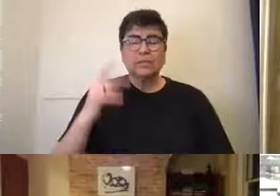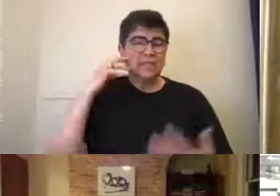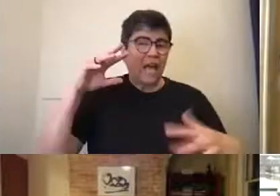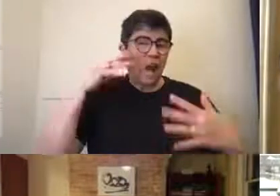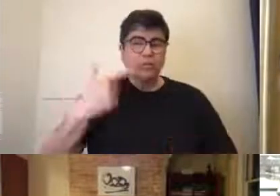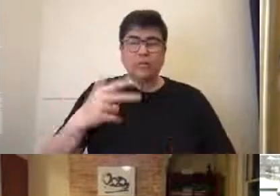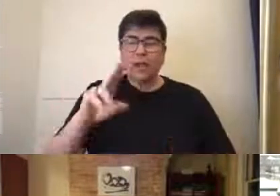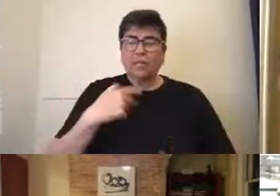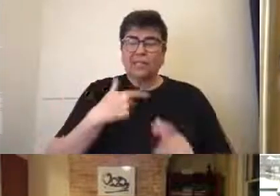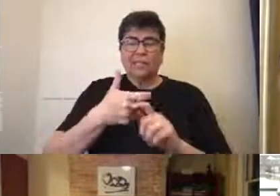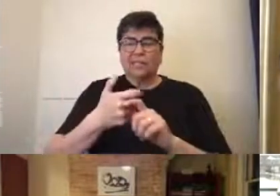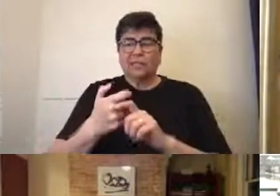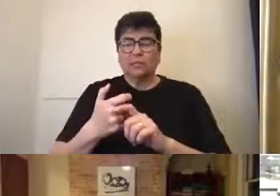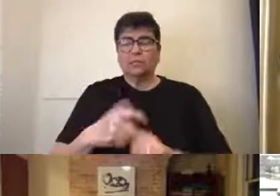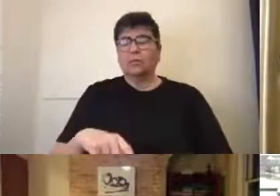being cocked, there was